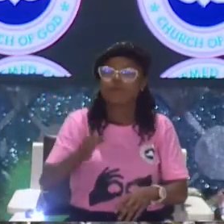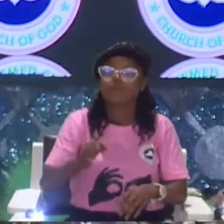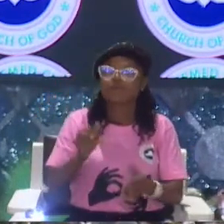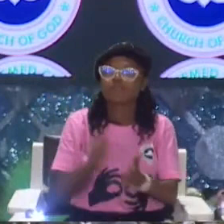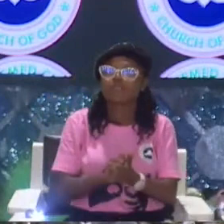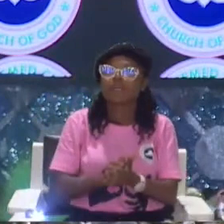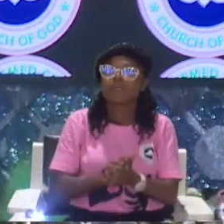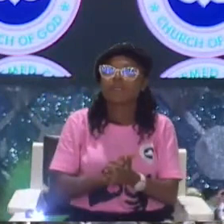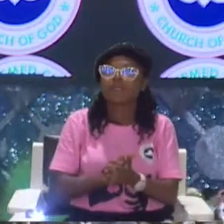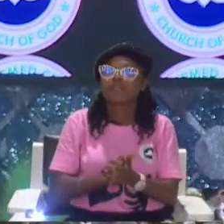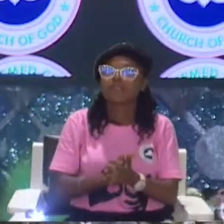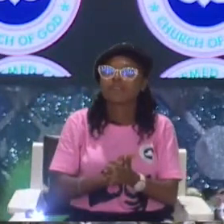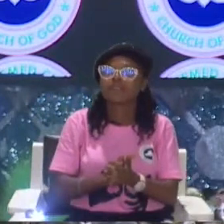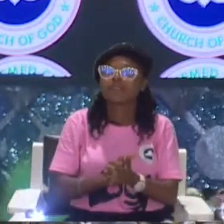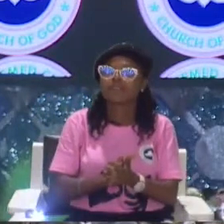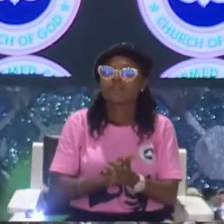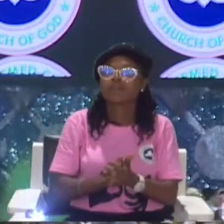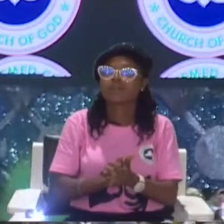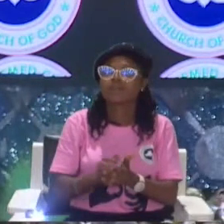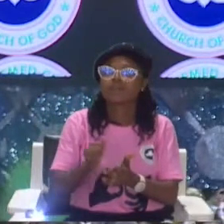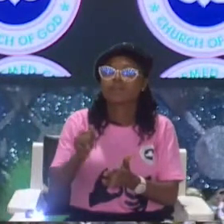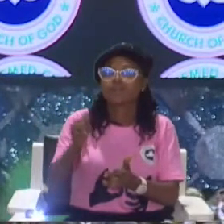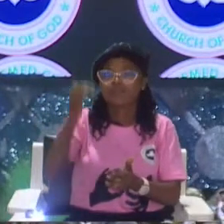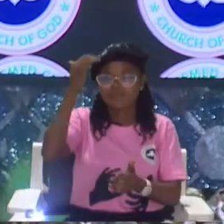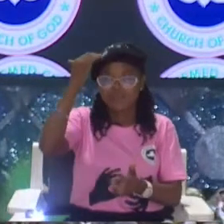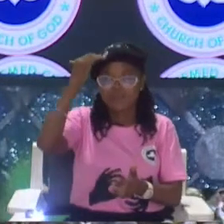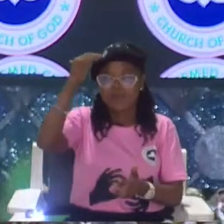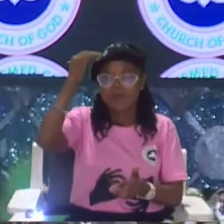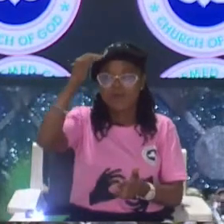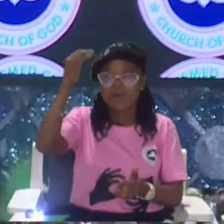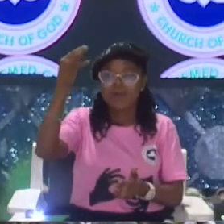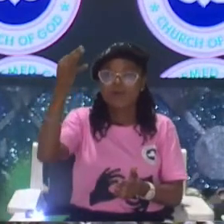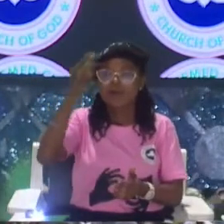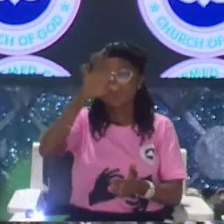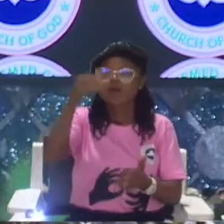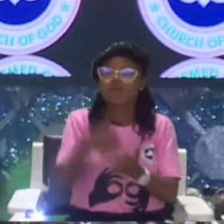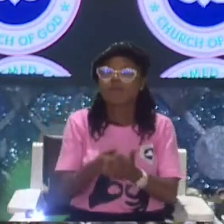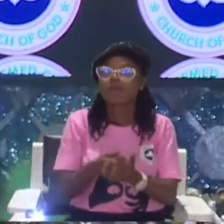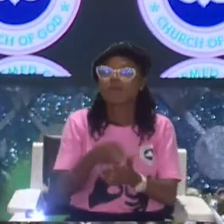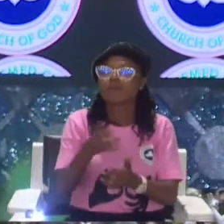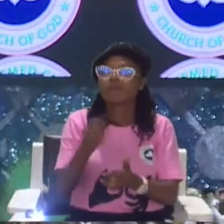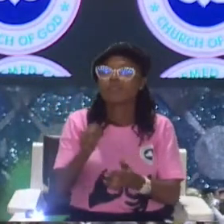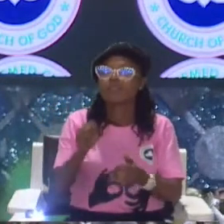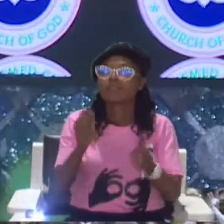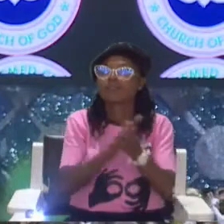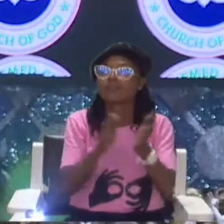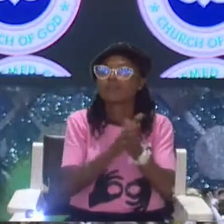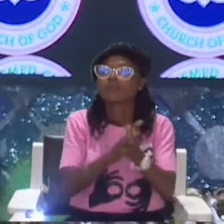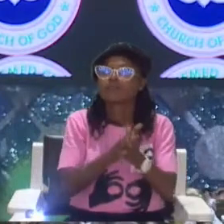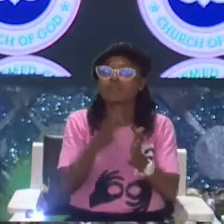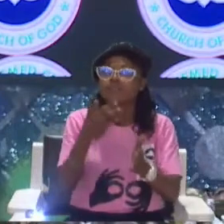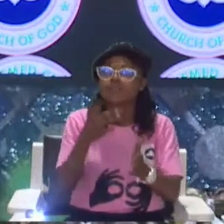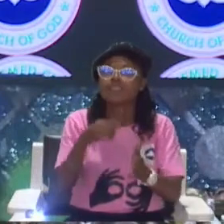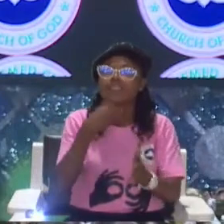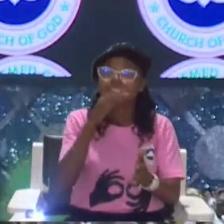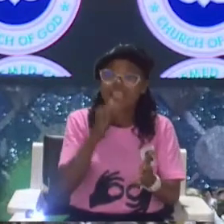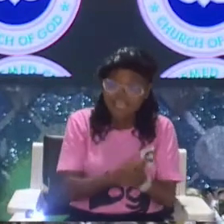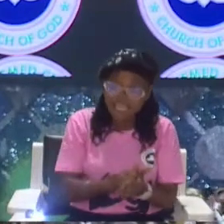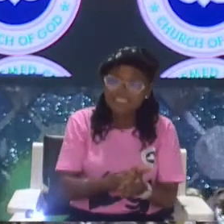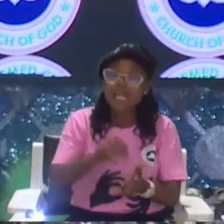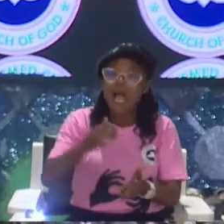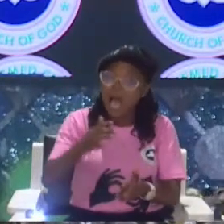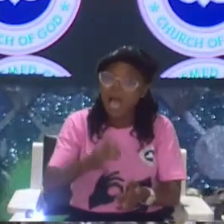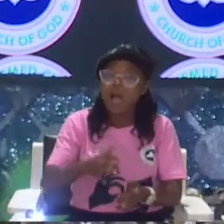olórí ọ̀gá àwọn ìgbìmọ̀ alábẹ́sẹ̀kẹ́lé ilé ìwé yẹn. He said, Daddy Joe shook my hand. Ó